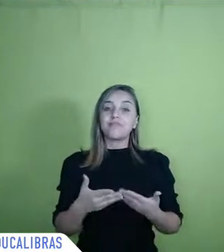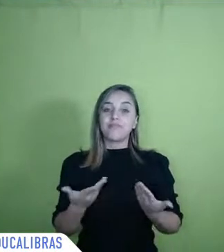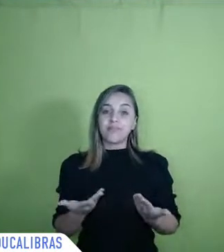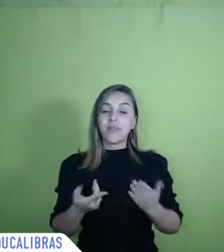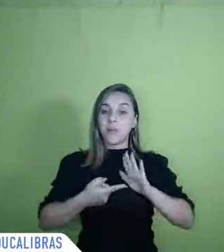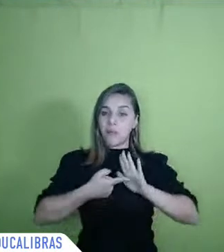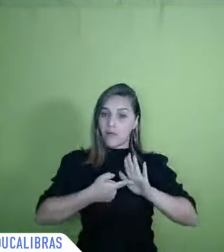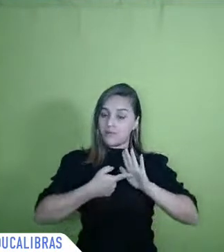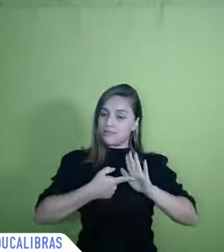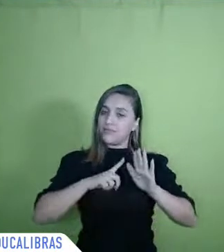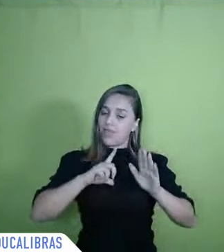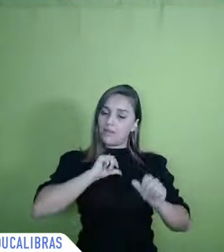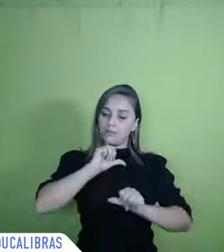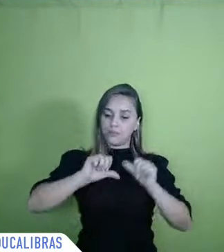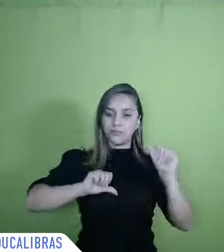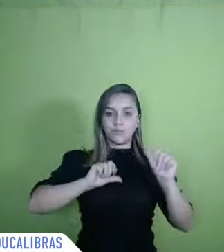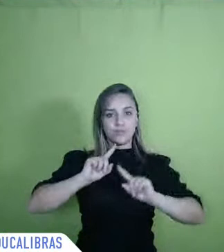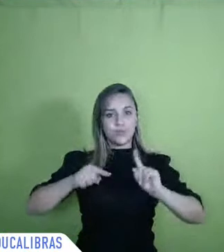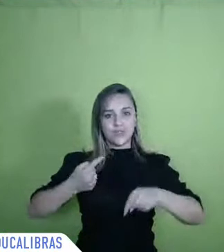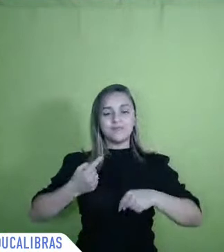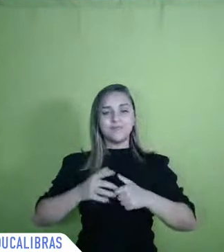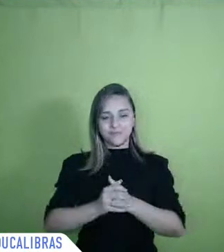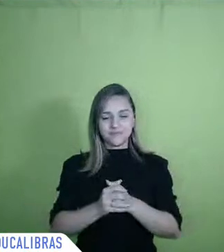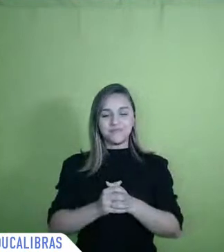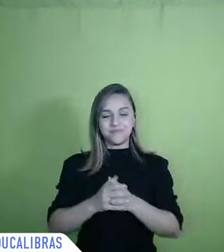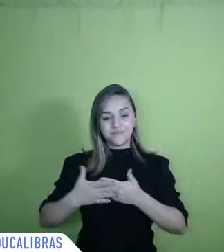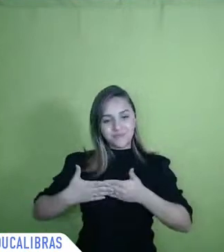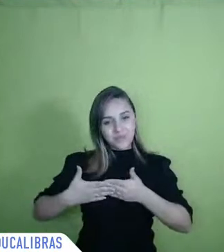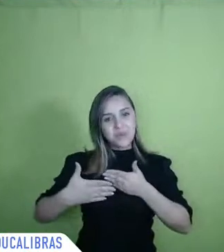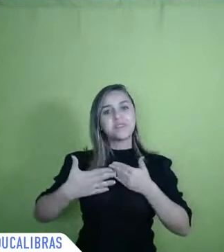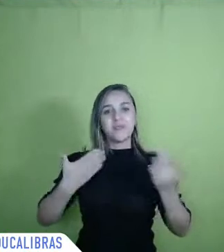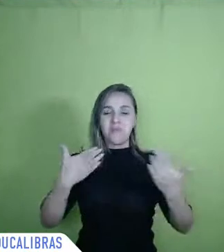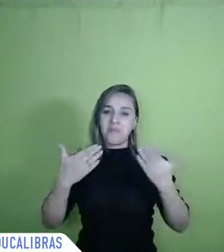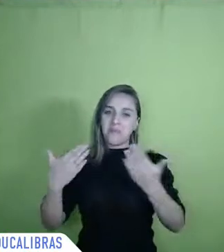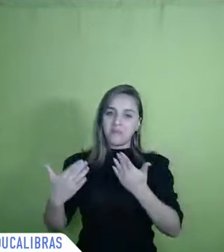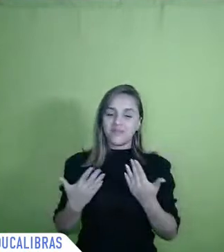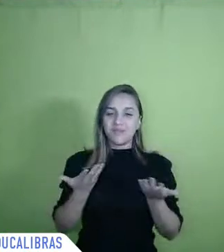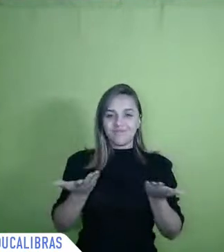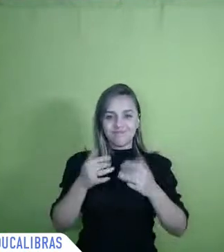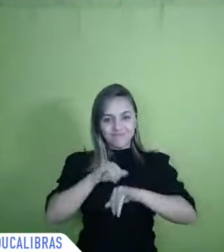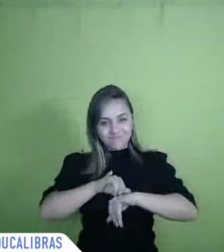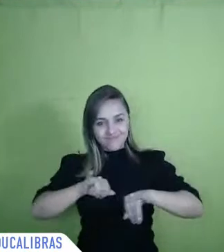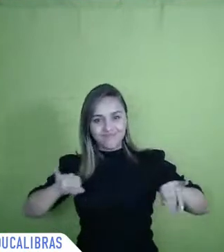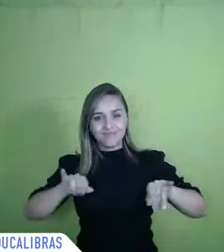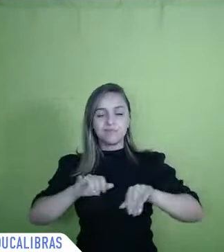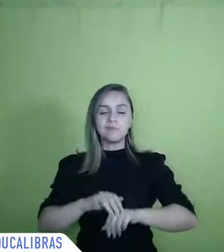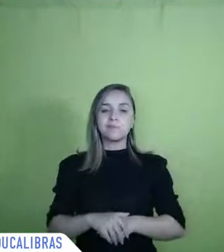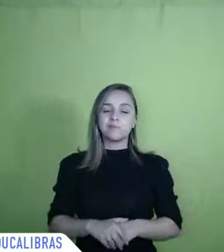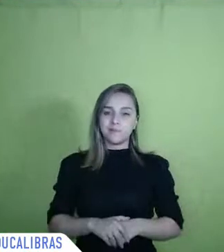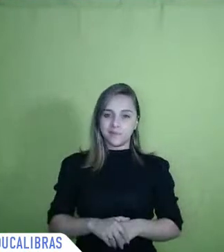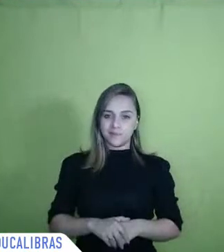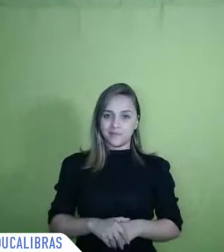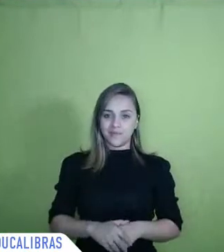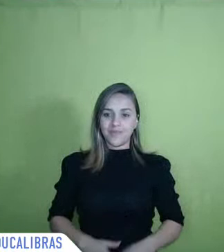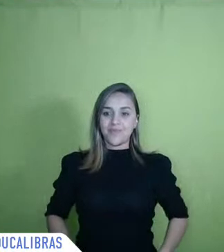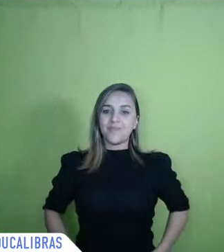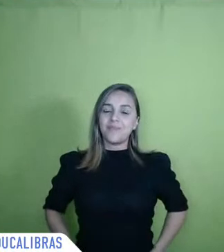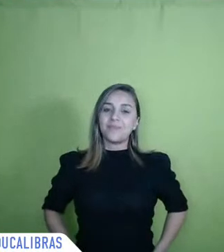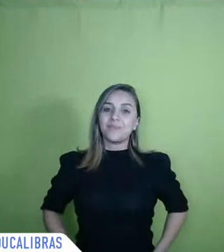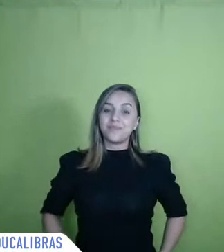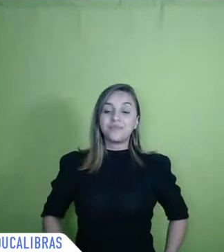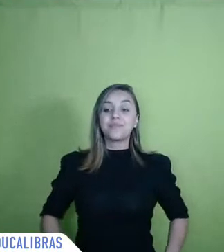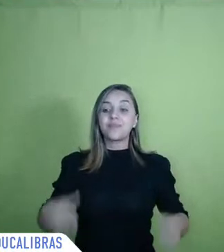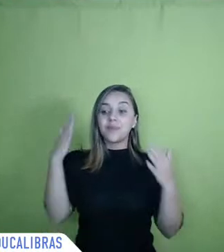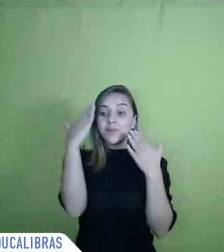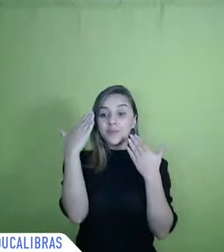your budget intentionally, focusing on the areas that need more. So to start the conversation, I want